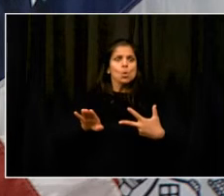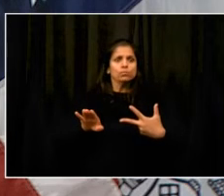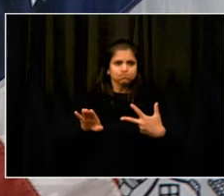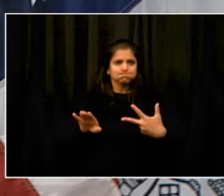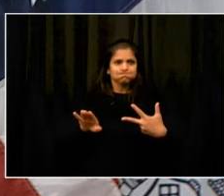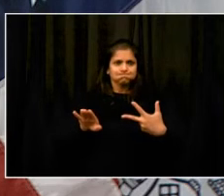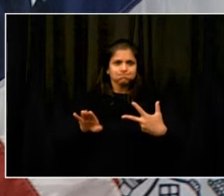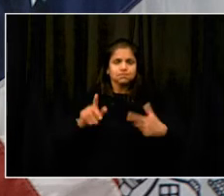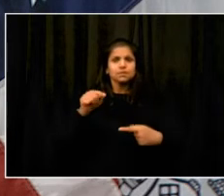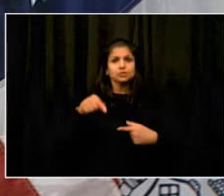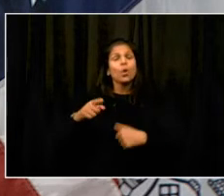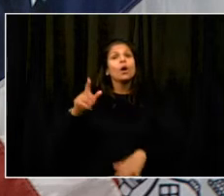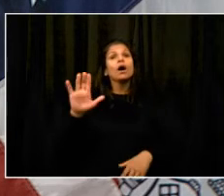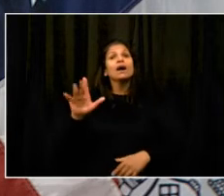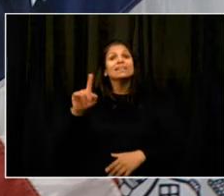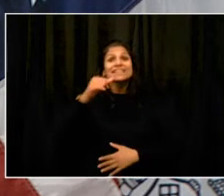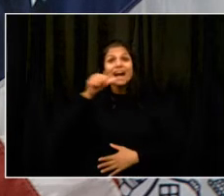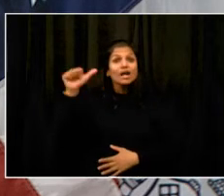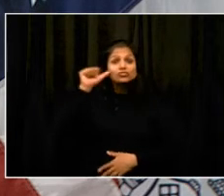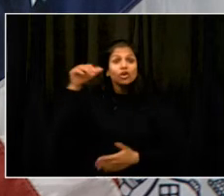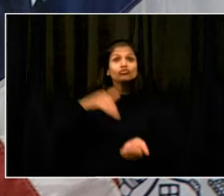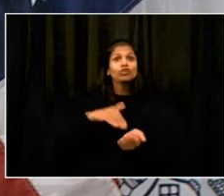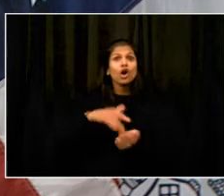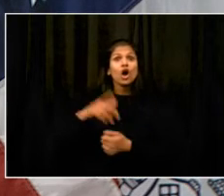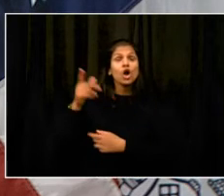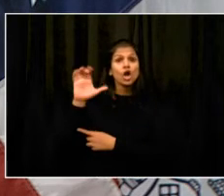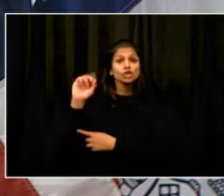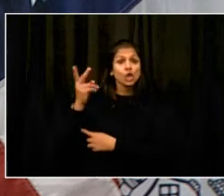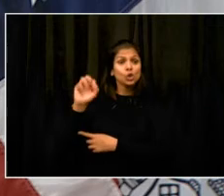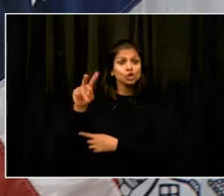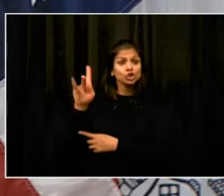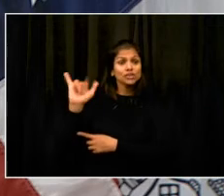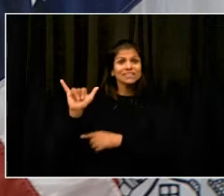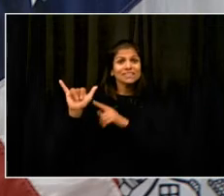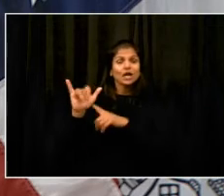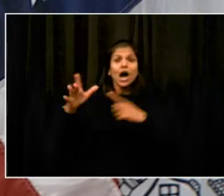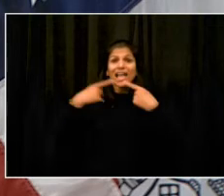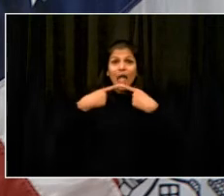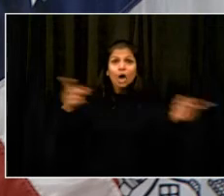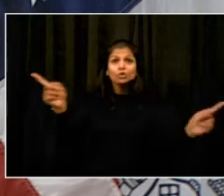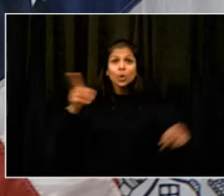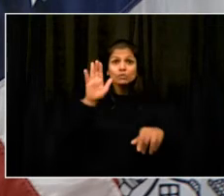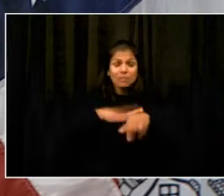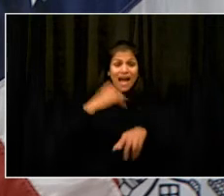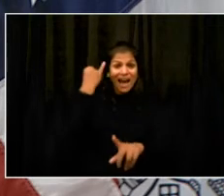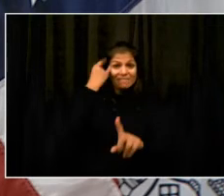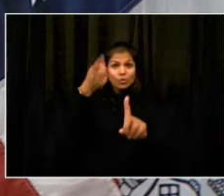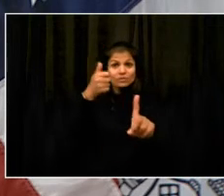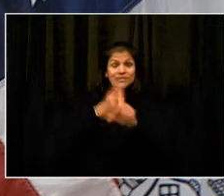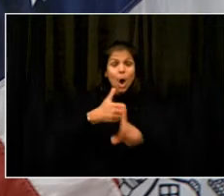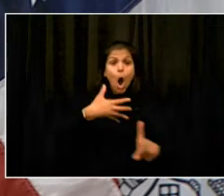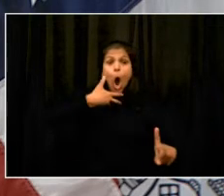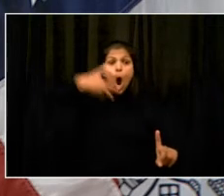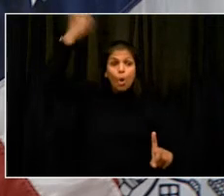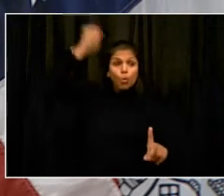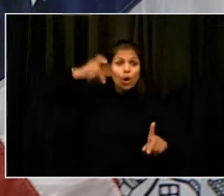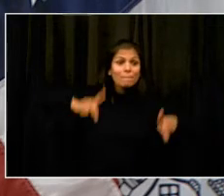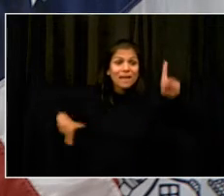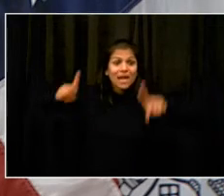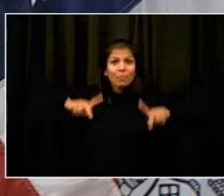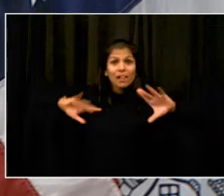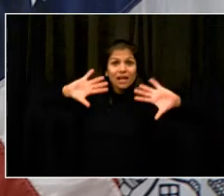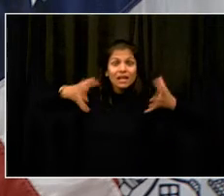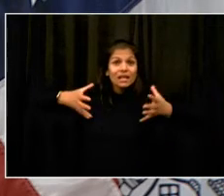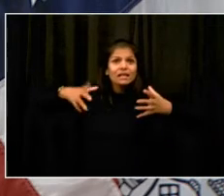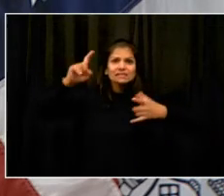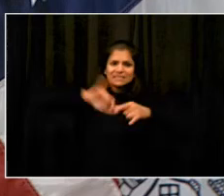clearer yesterday that if you are over 65 or have those pre-existing conditions, you really need to alter your lifestyle right away and not go out